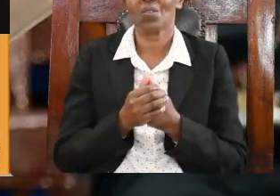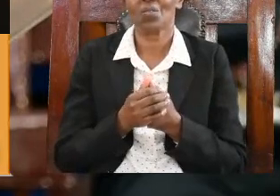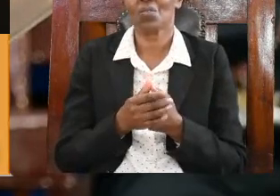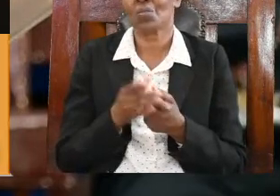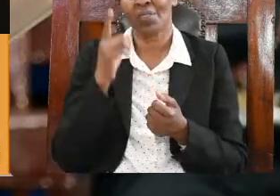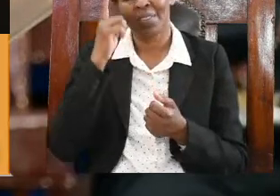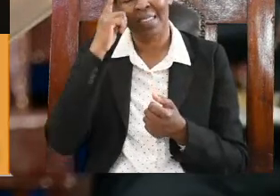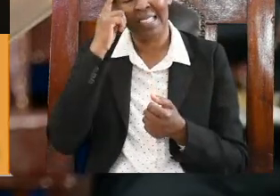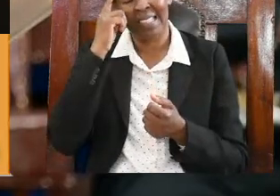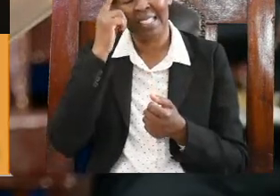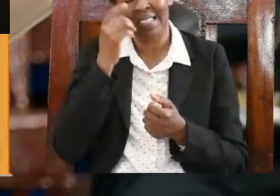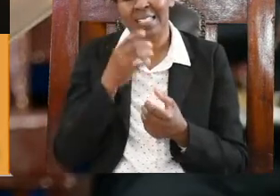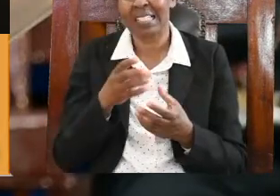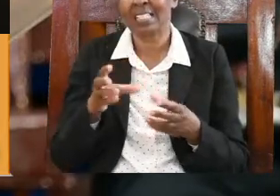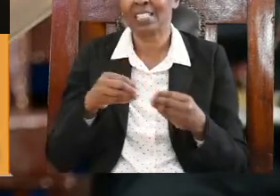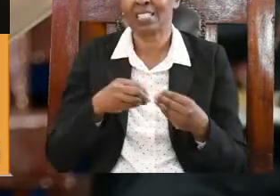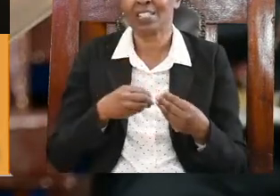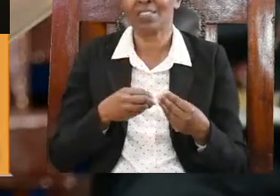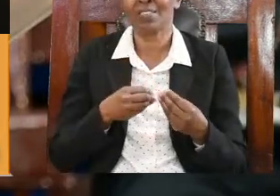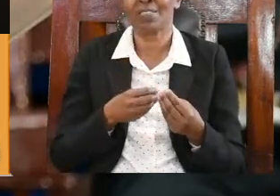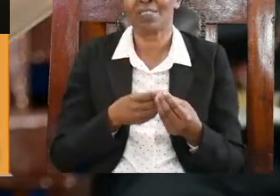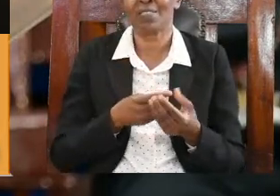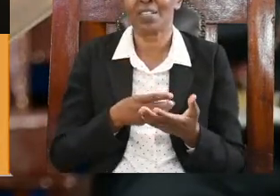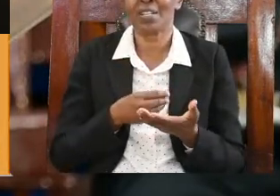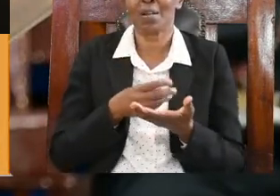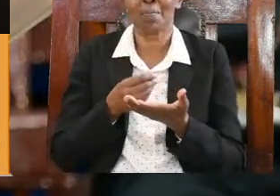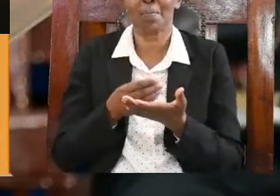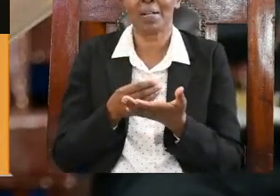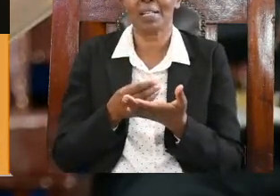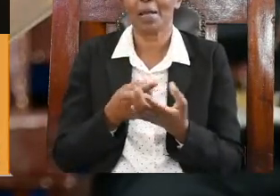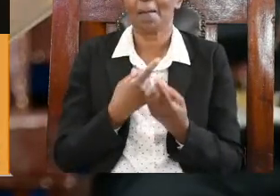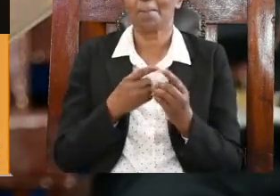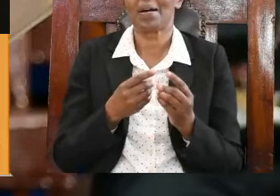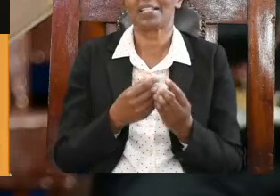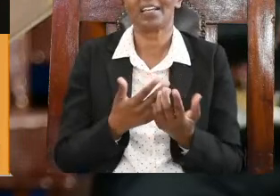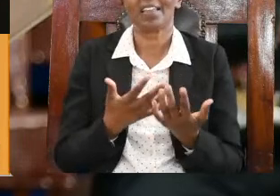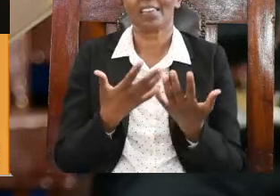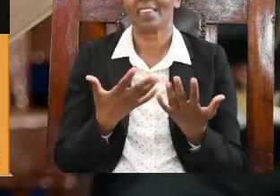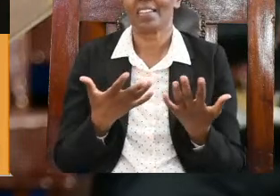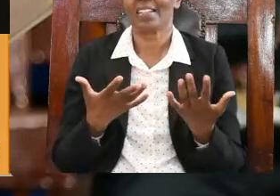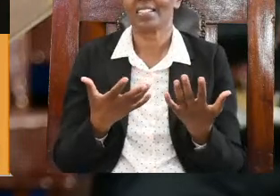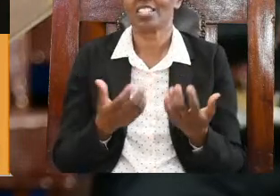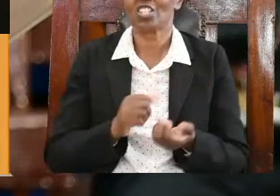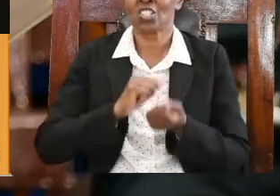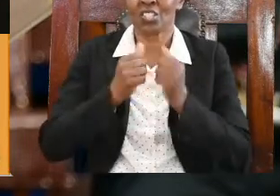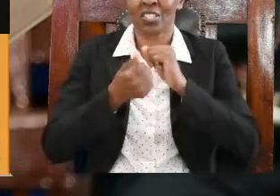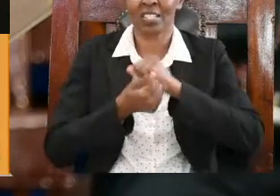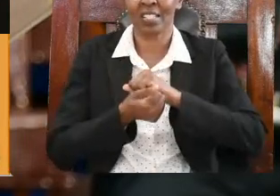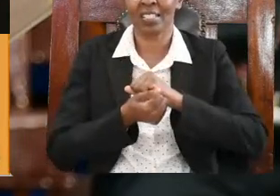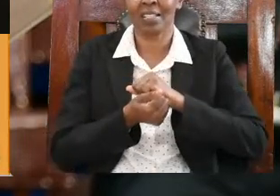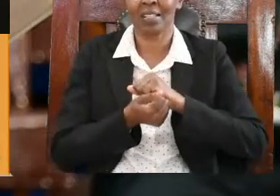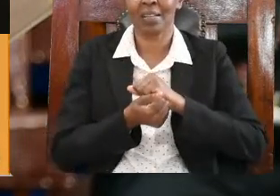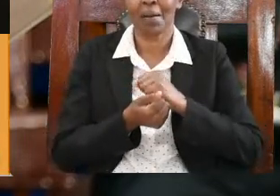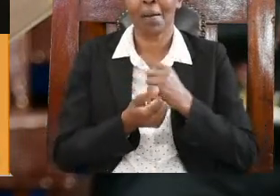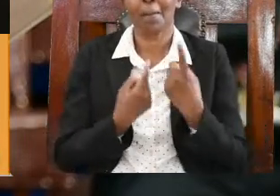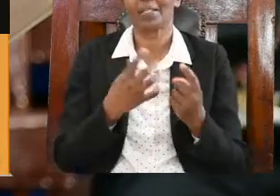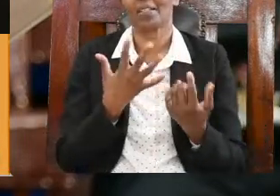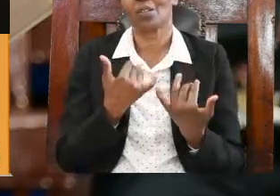loan and things took a different path. Now you are struggling with them. It was not your wish.